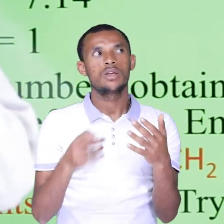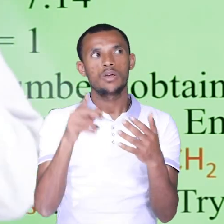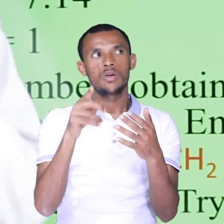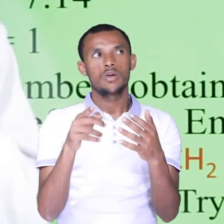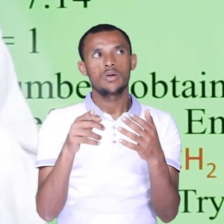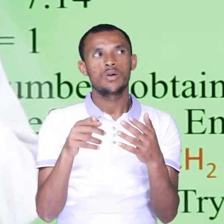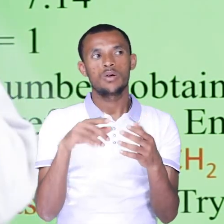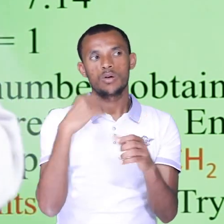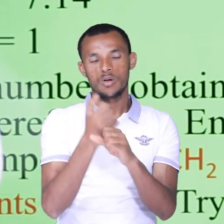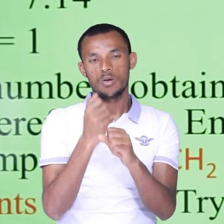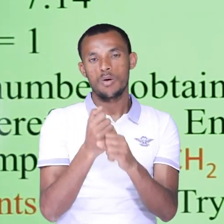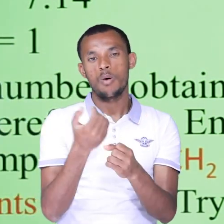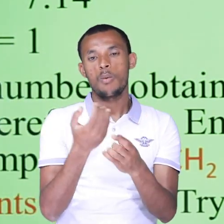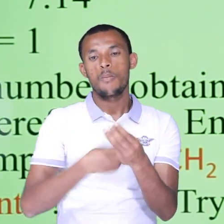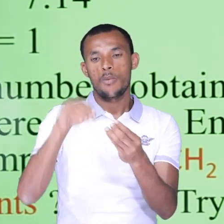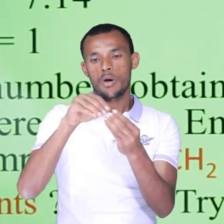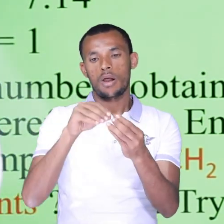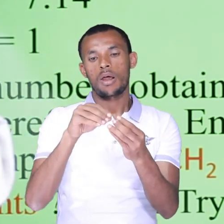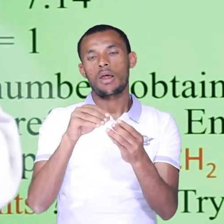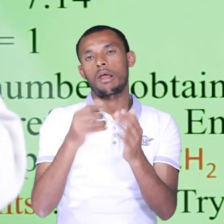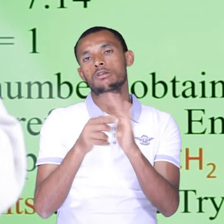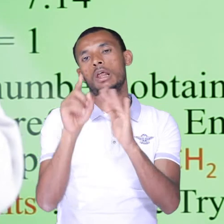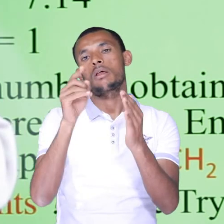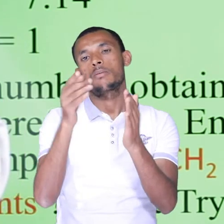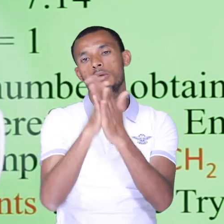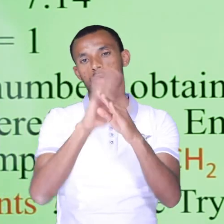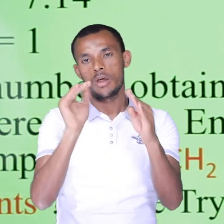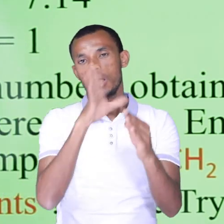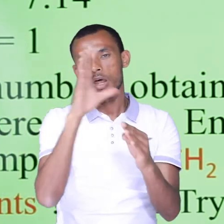to do more exercise in your textbook,